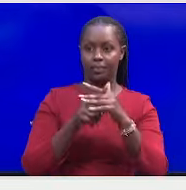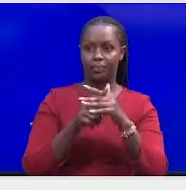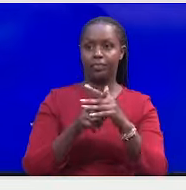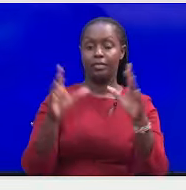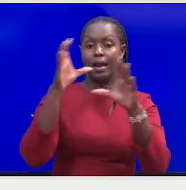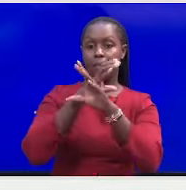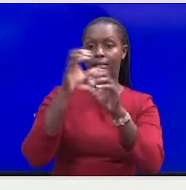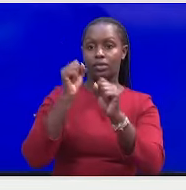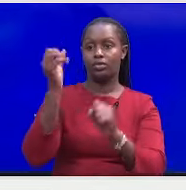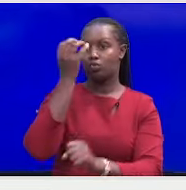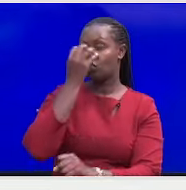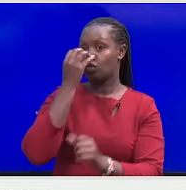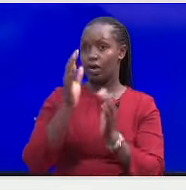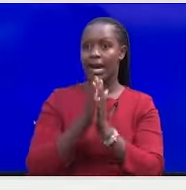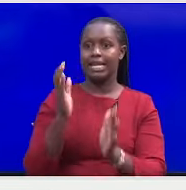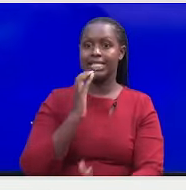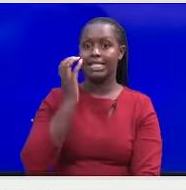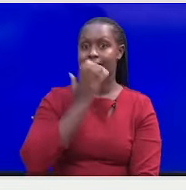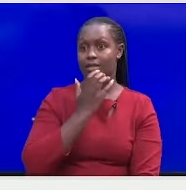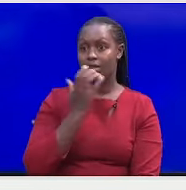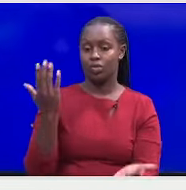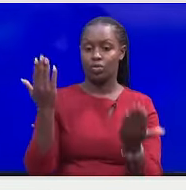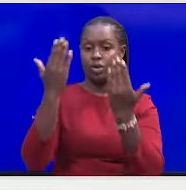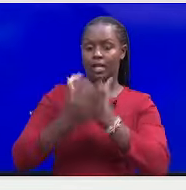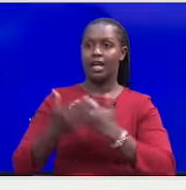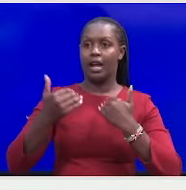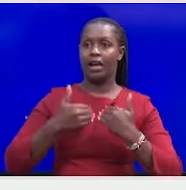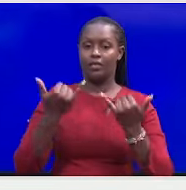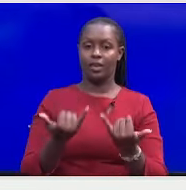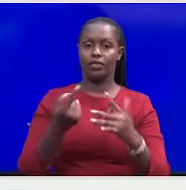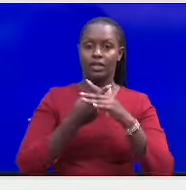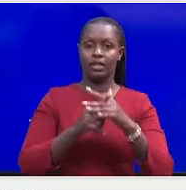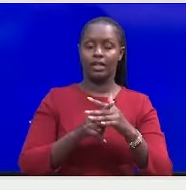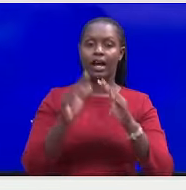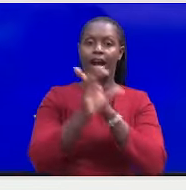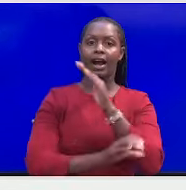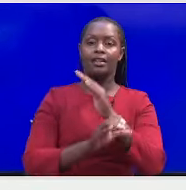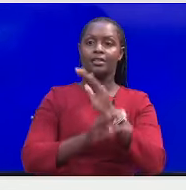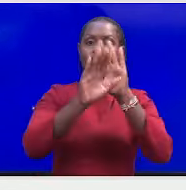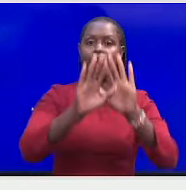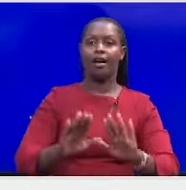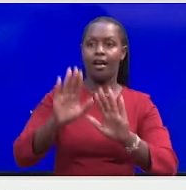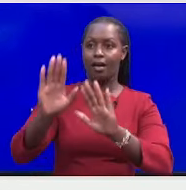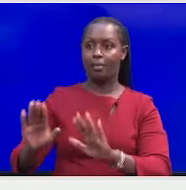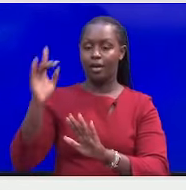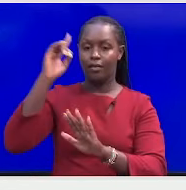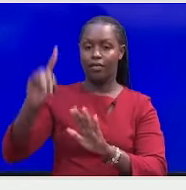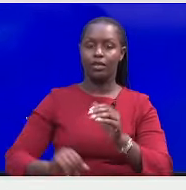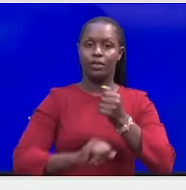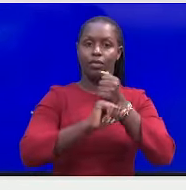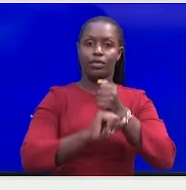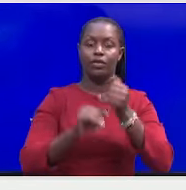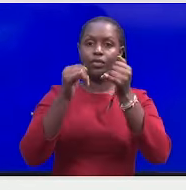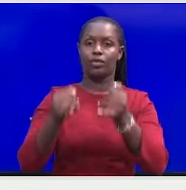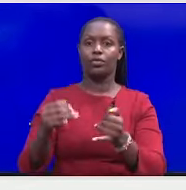President William Ruto and his deputy Rigathi Gachagua have embarked on a countrywide campaign to drum up support for the new cabinet